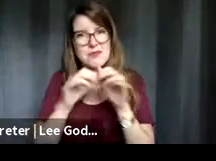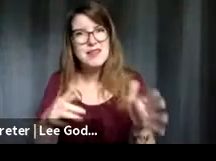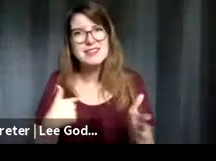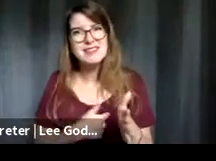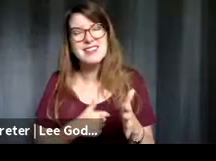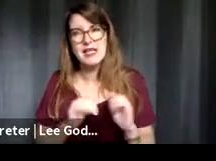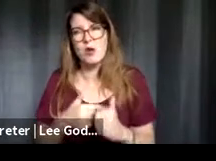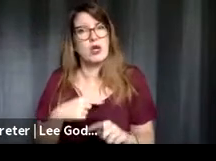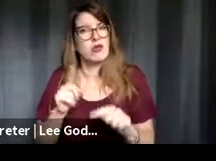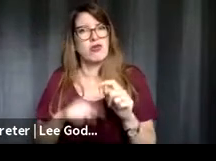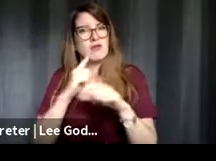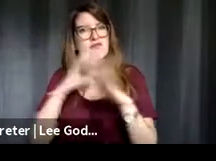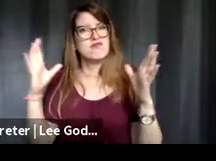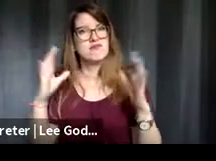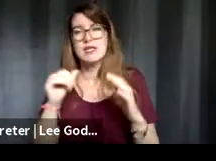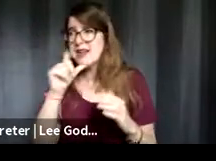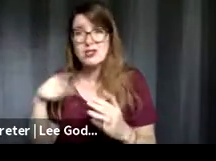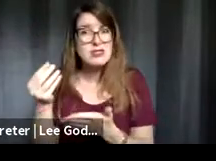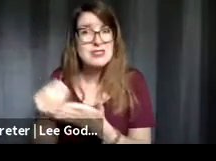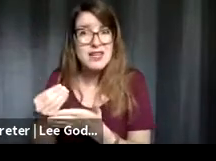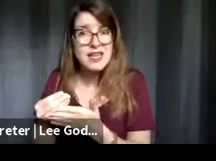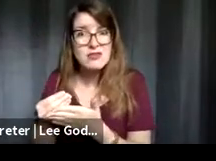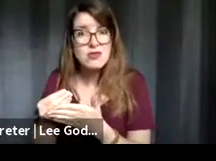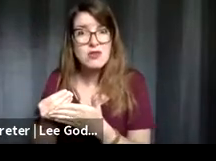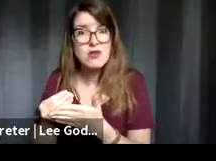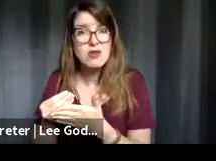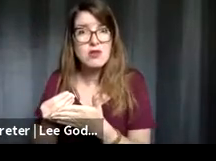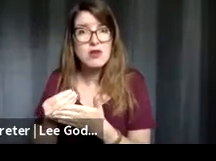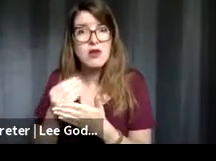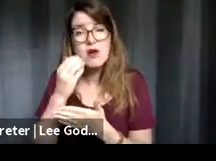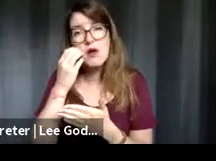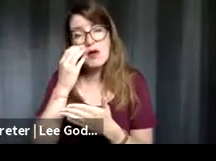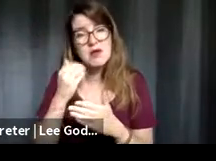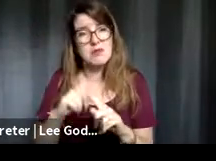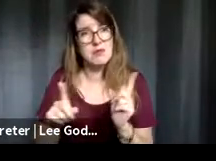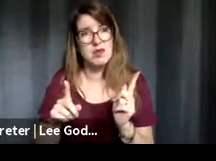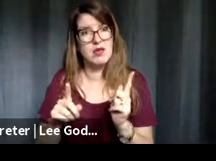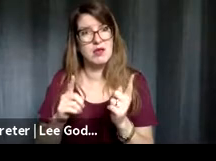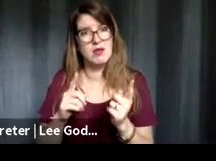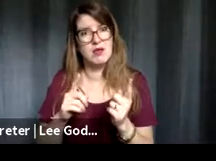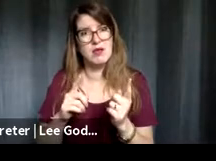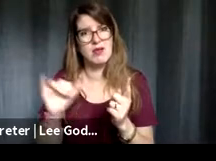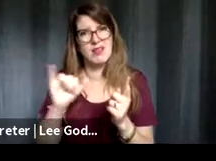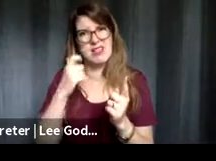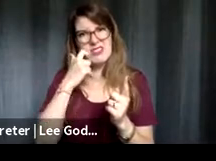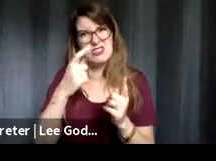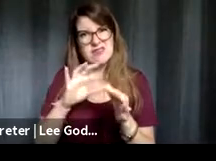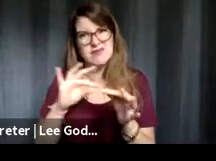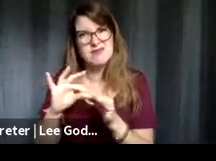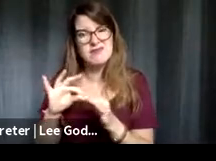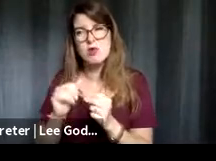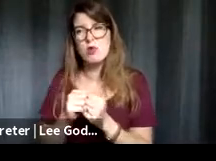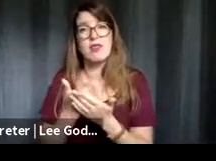ways we couldn't even imagine. And that's not just financial. It is, like you're talking about there, but also like they're talking about, it's with things